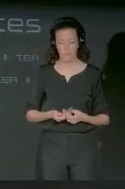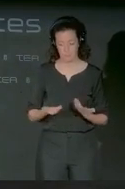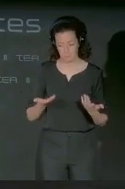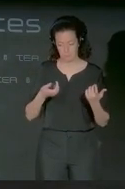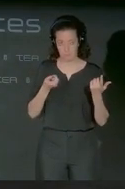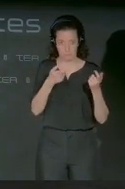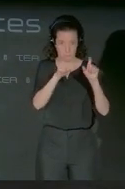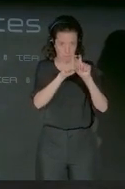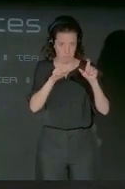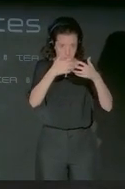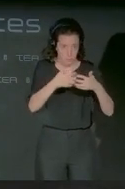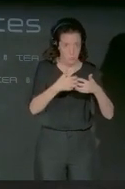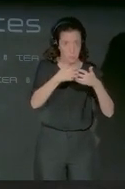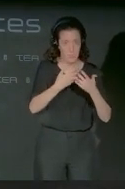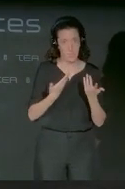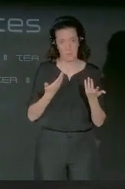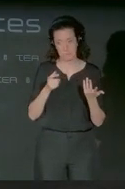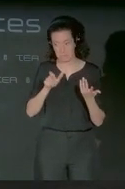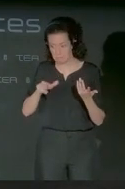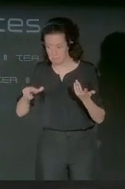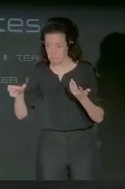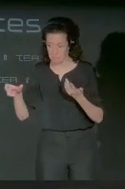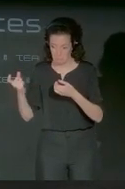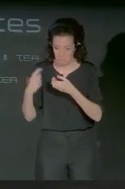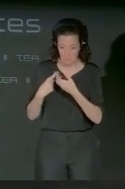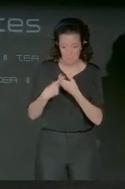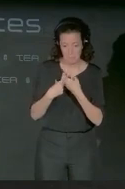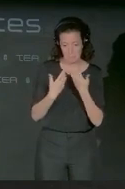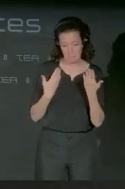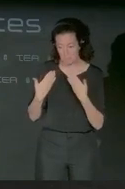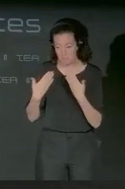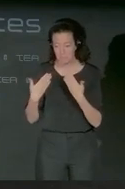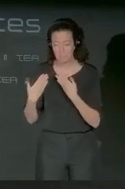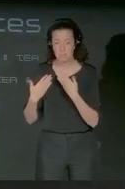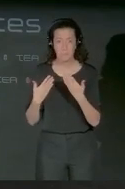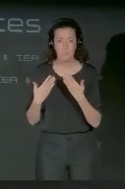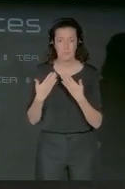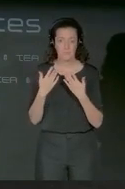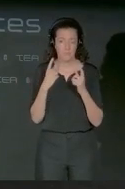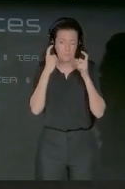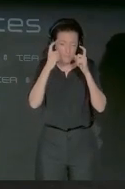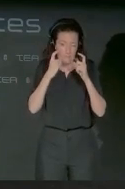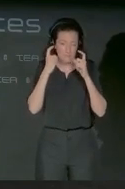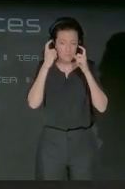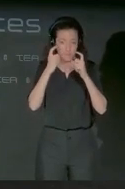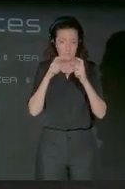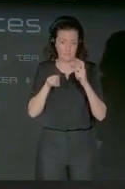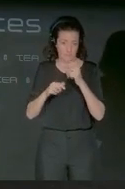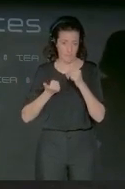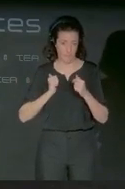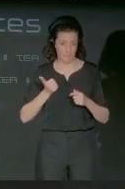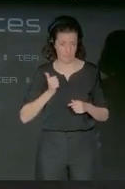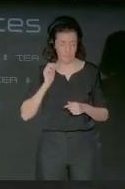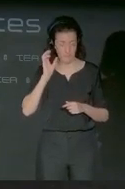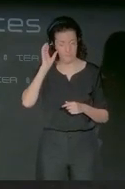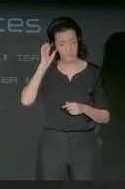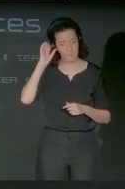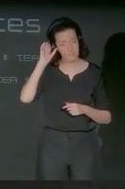I mentioned, that departments across the Commission receive the report. I think it's